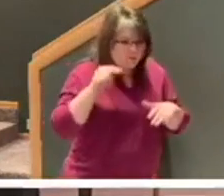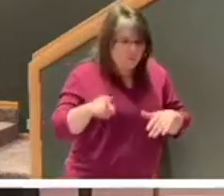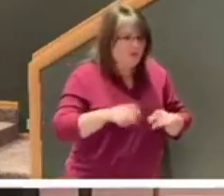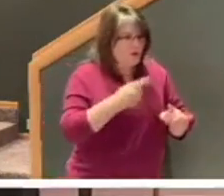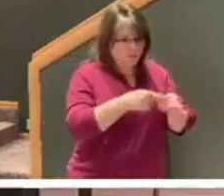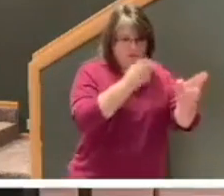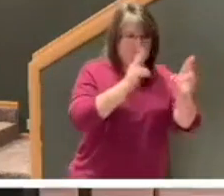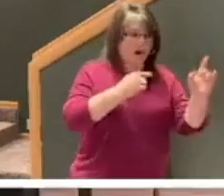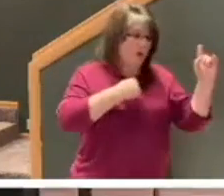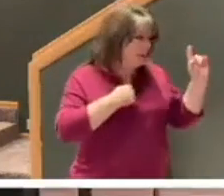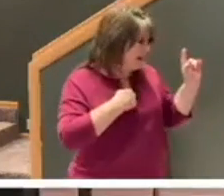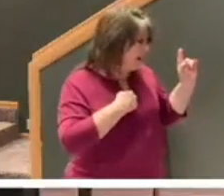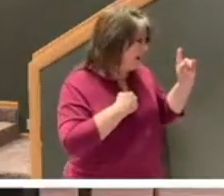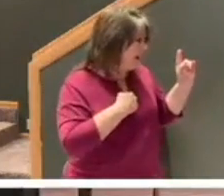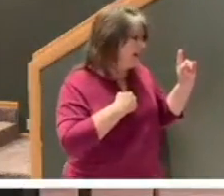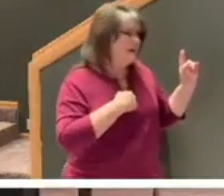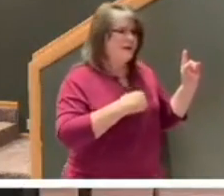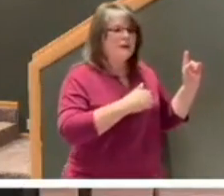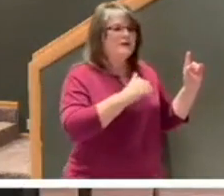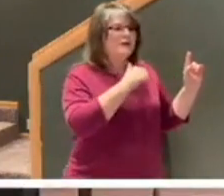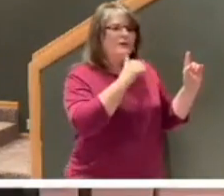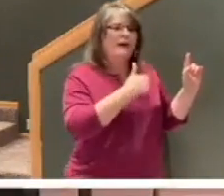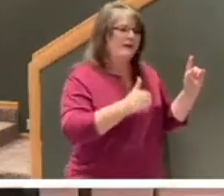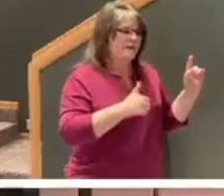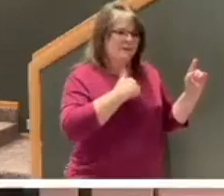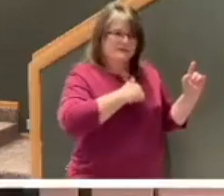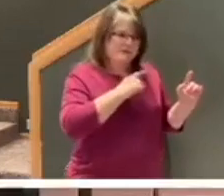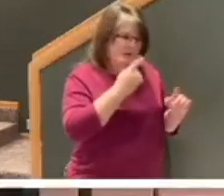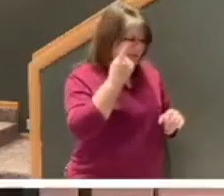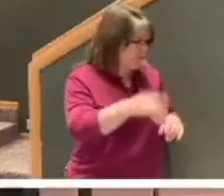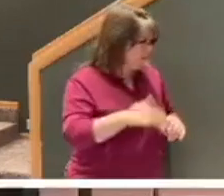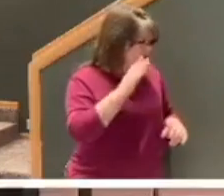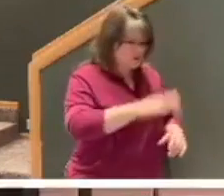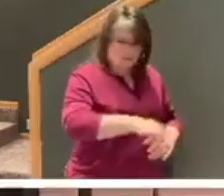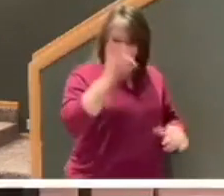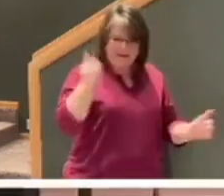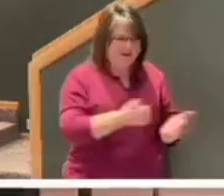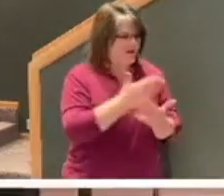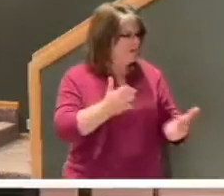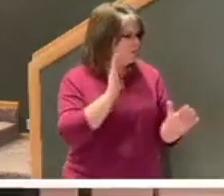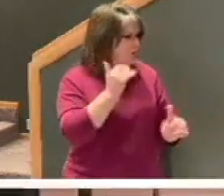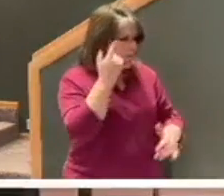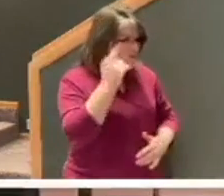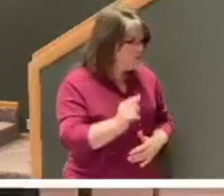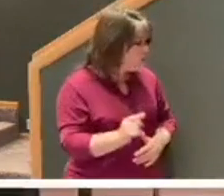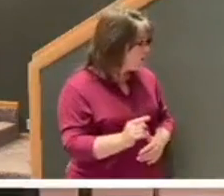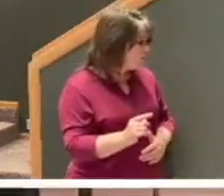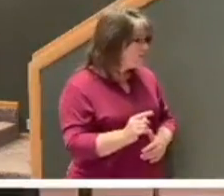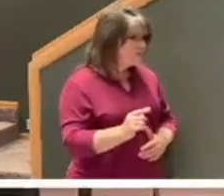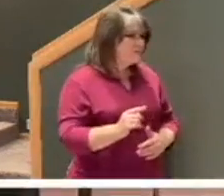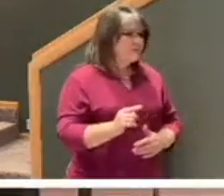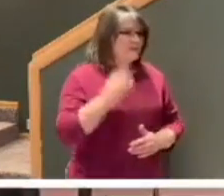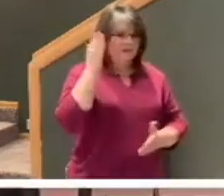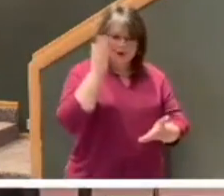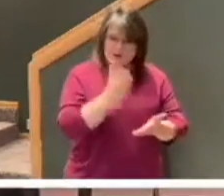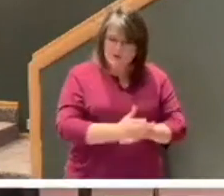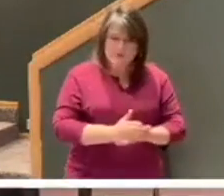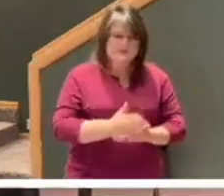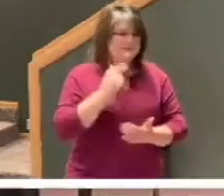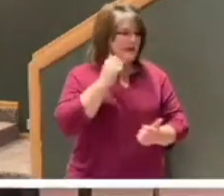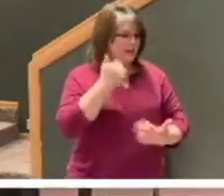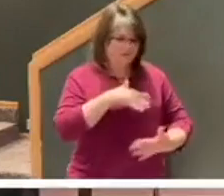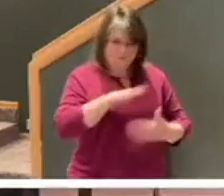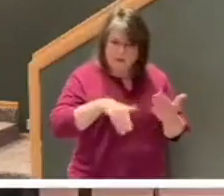you honor me, you will not regret it. You will find everything you hoped for. You will stop being afraid